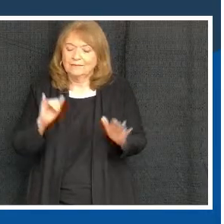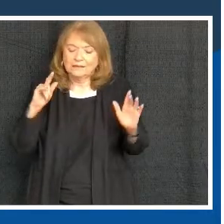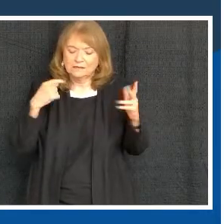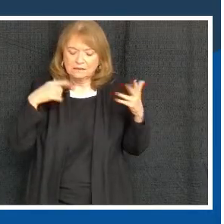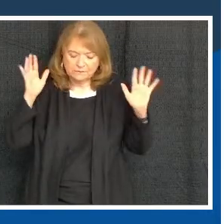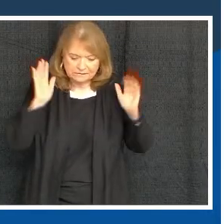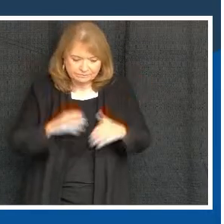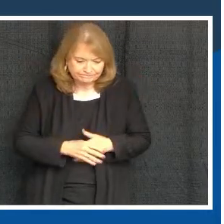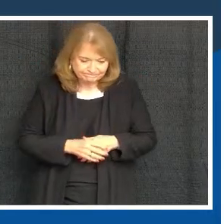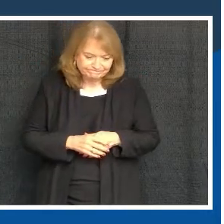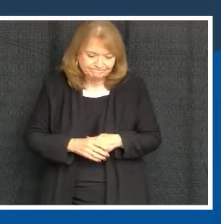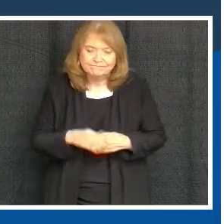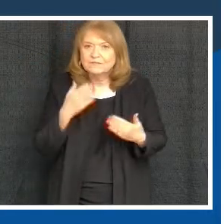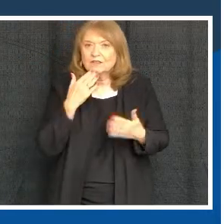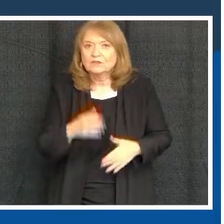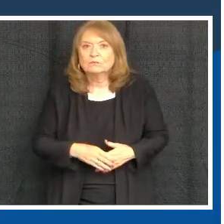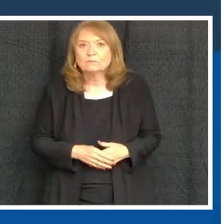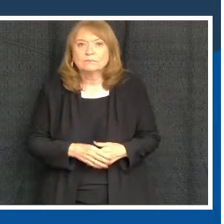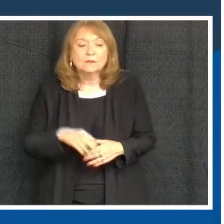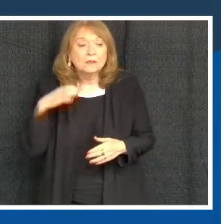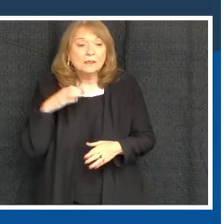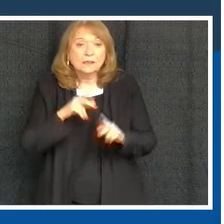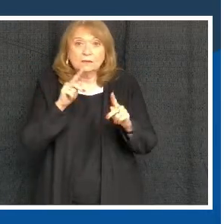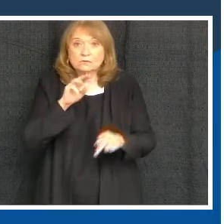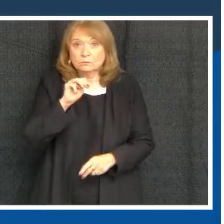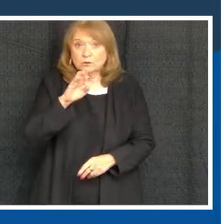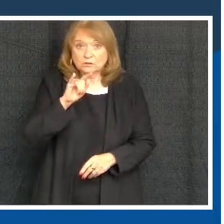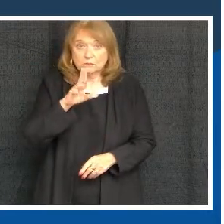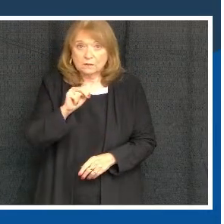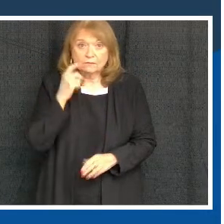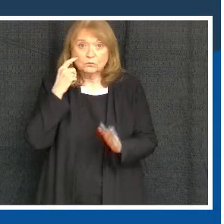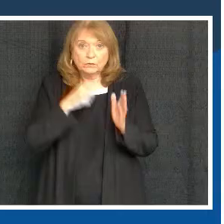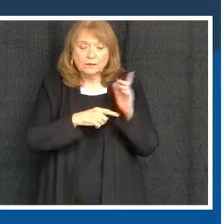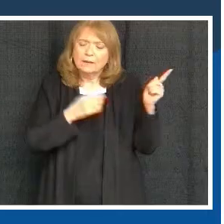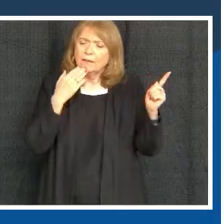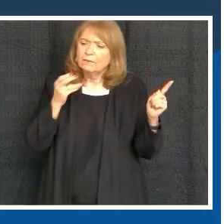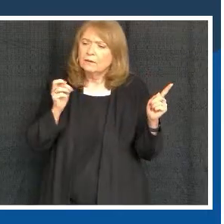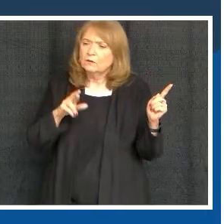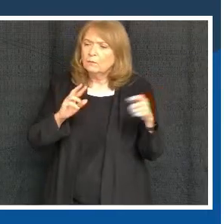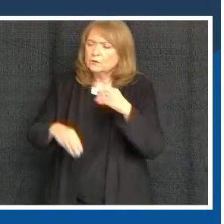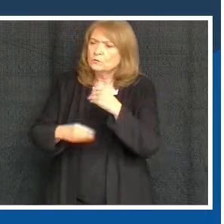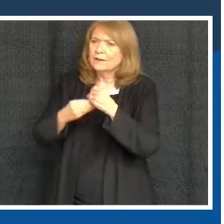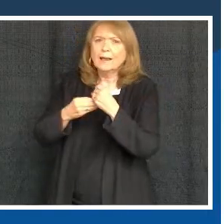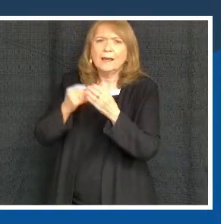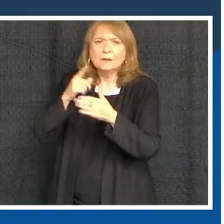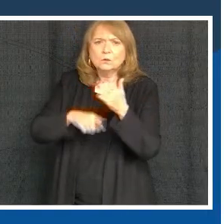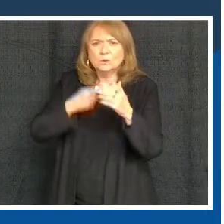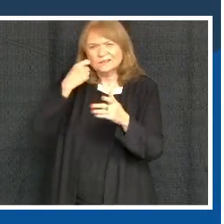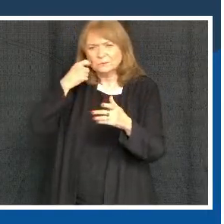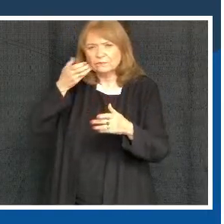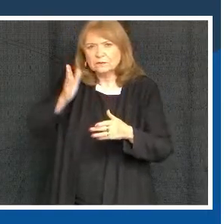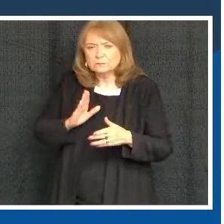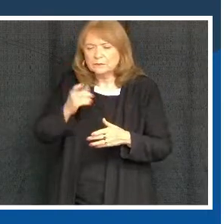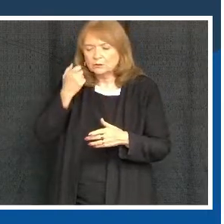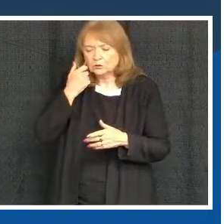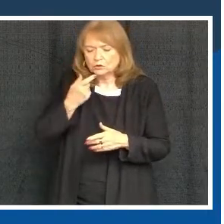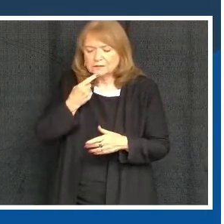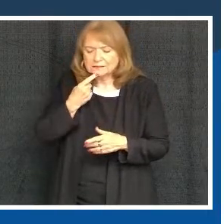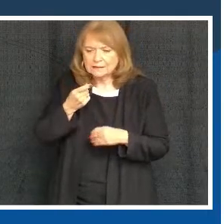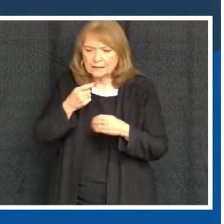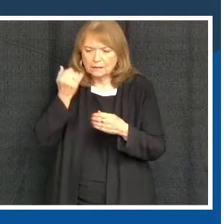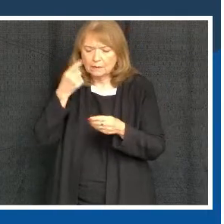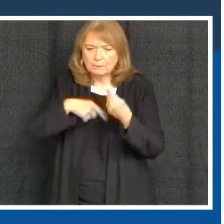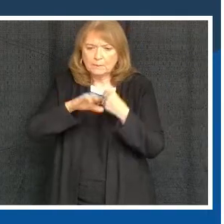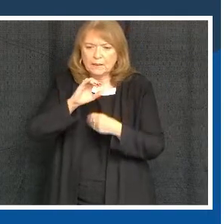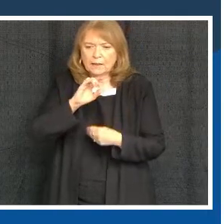done. Thank you. Councilman McLaughlin, you're recognized. Thank you, Mayor. Just to add on to what the previous speaker mentioned about Dover